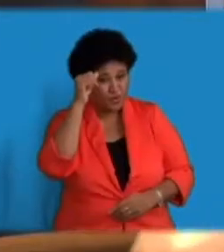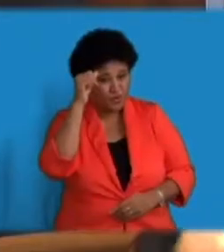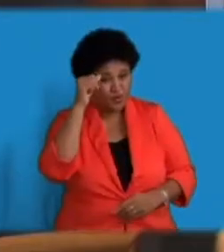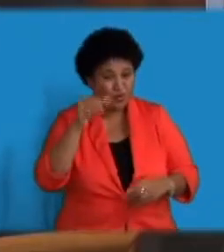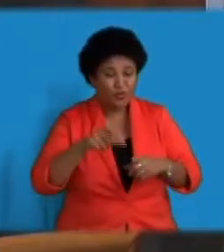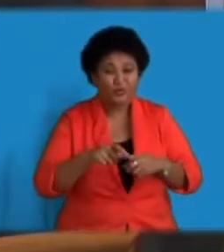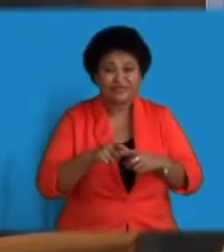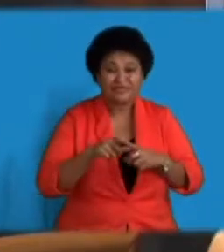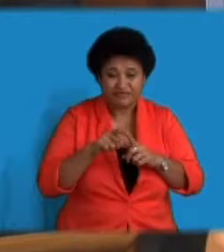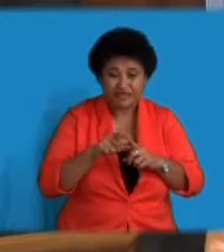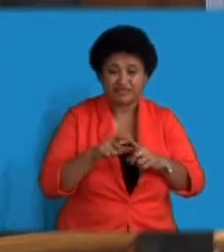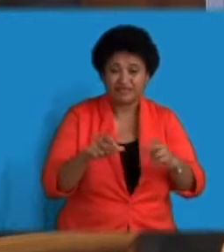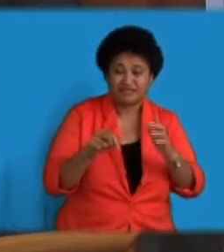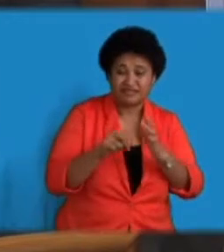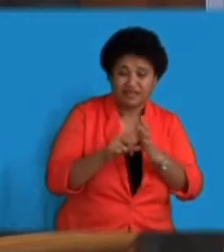the